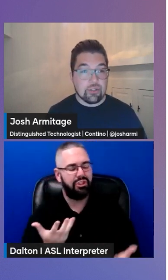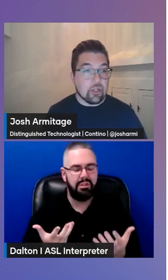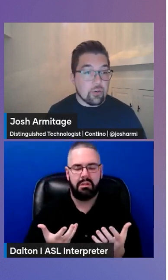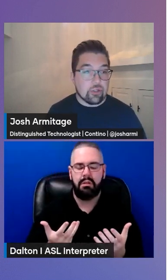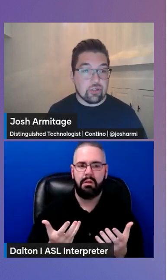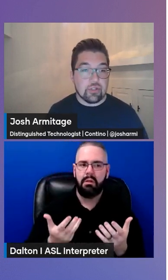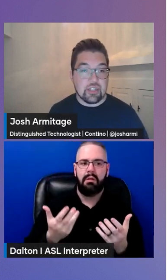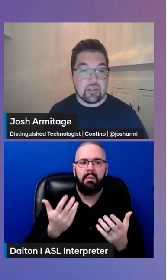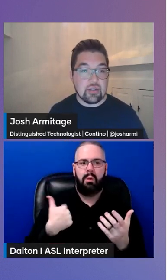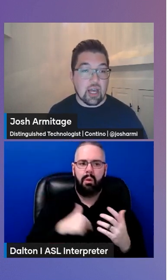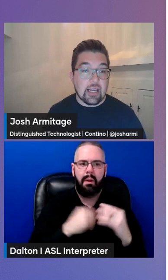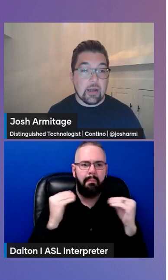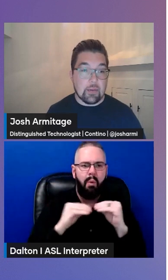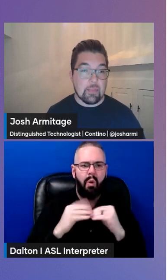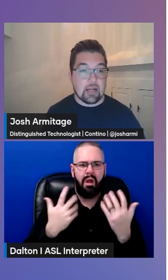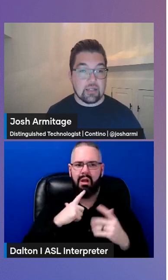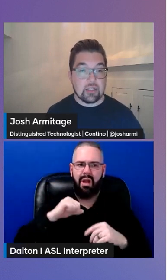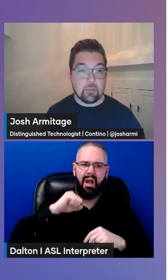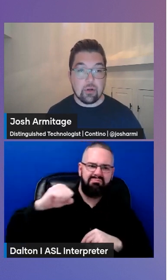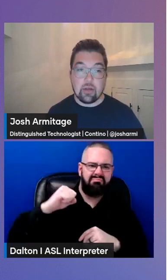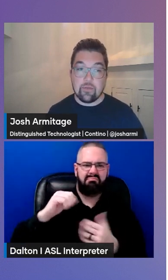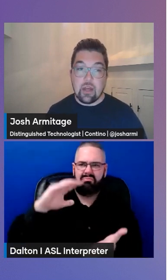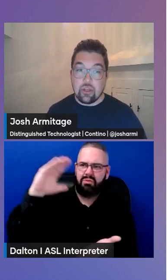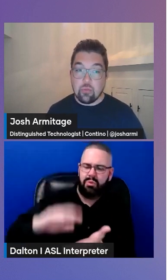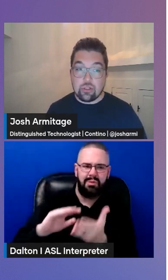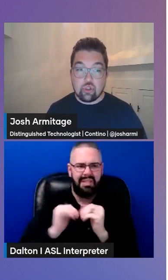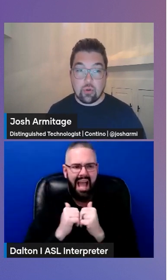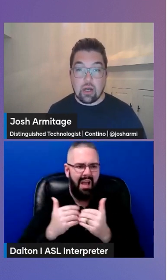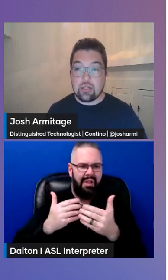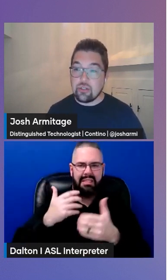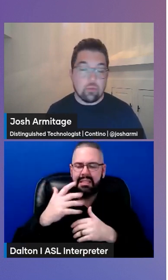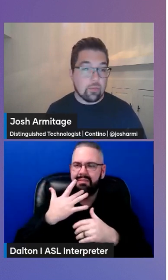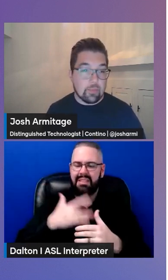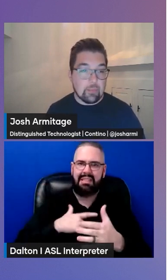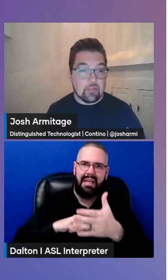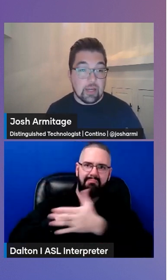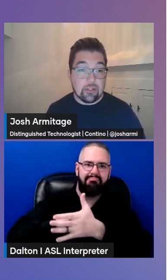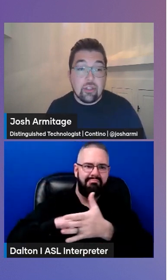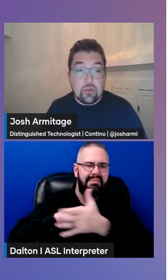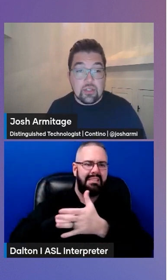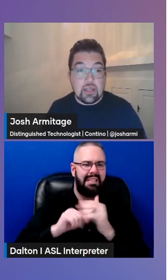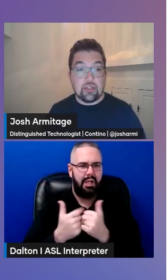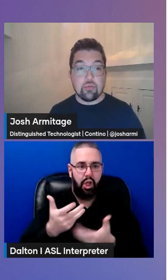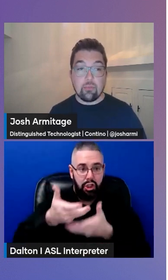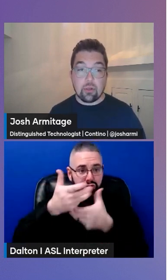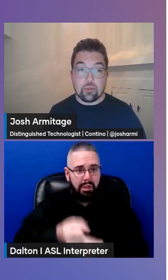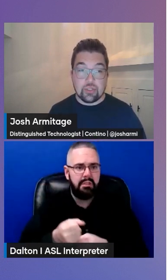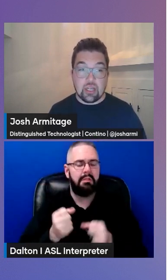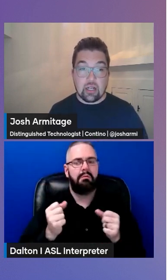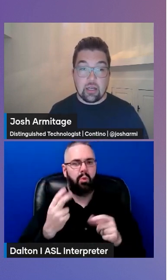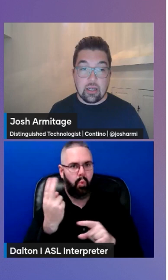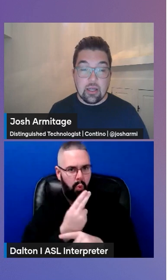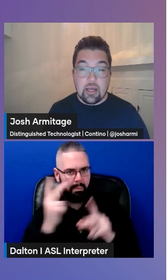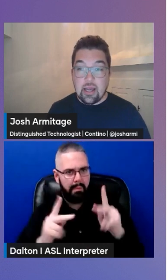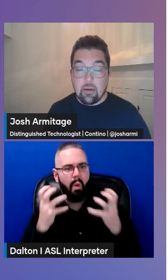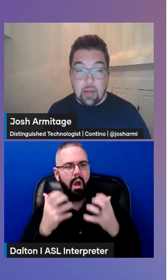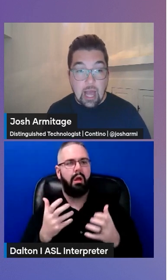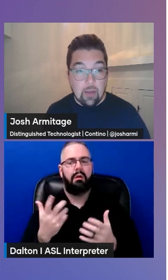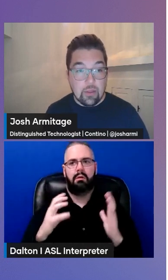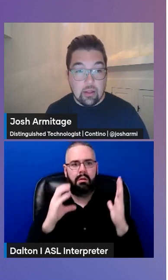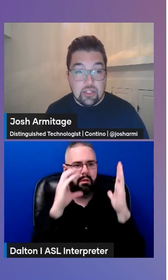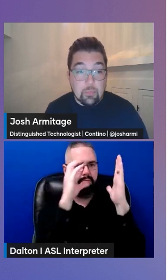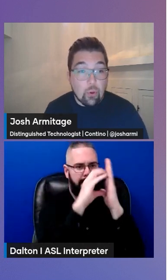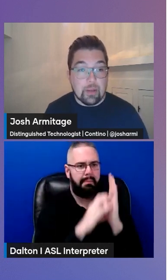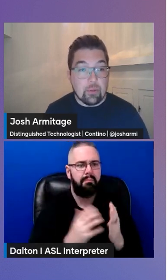How else can you reduce resistance? I keep coming back to this point of you want trust, you want people to be able to use these, you want modules that are going